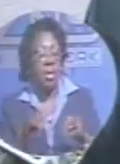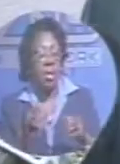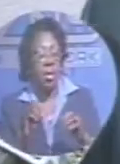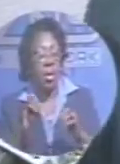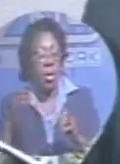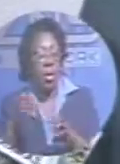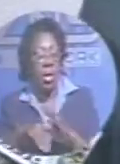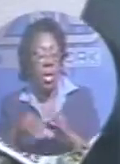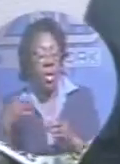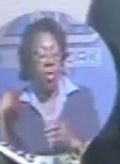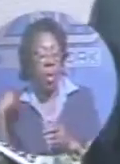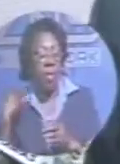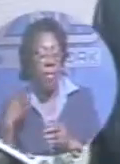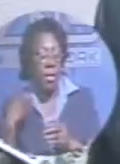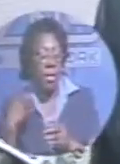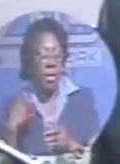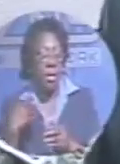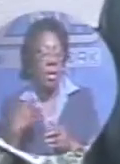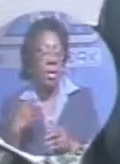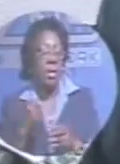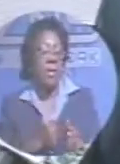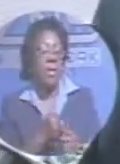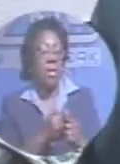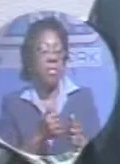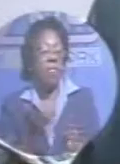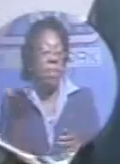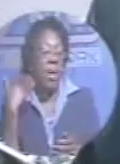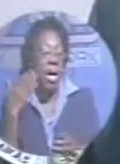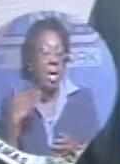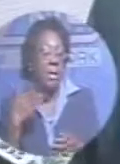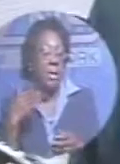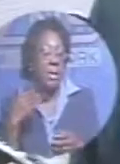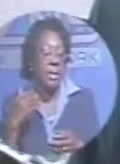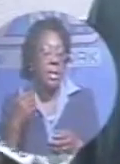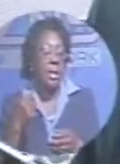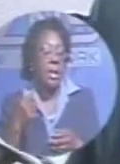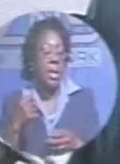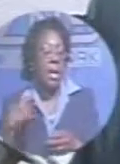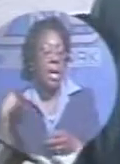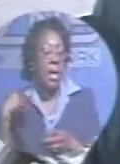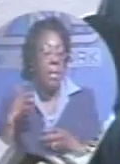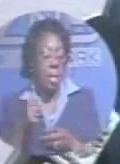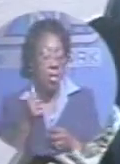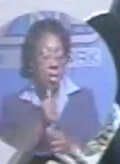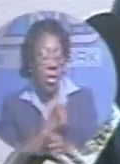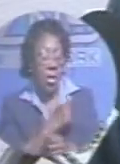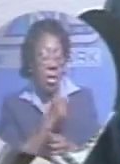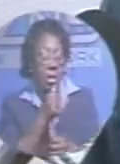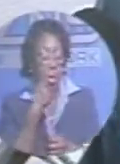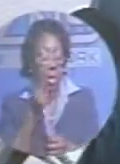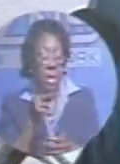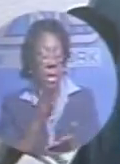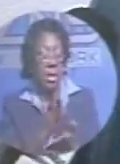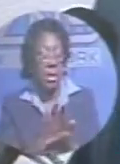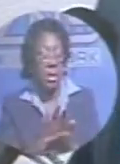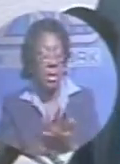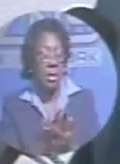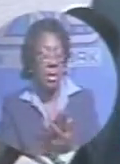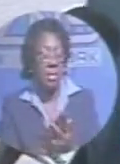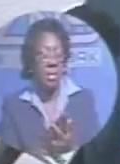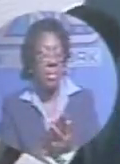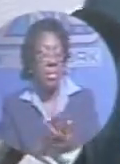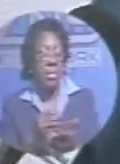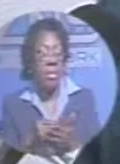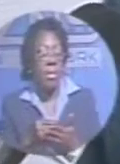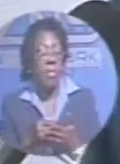I'm just trying to do follow-up from past administrations. And basically, I've seen Tim Munnings, the director of sports, and he's